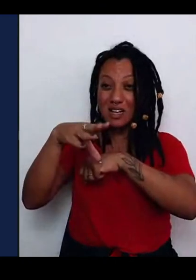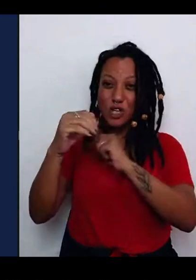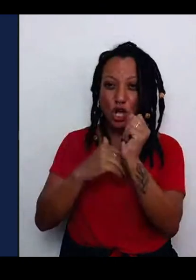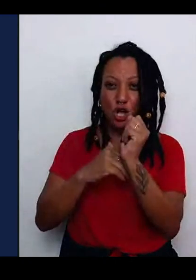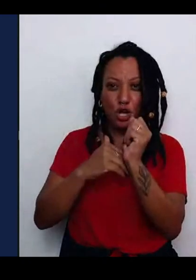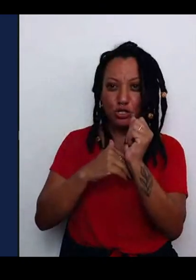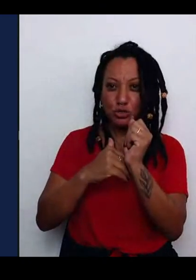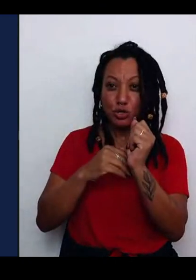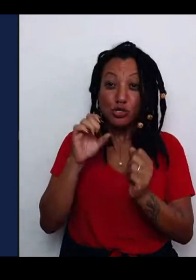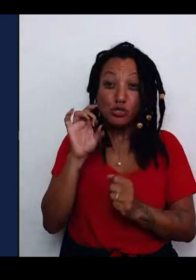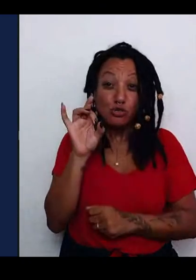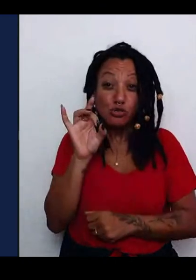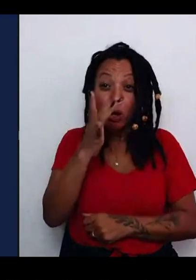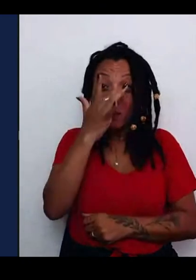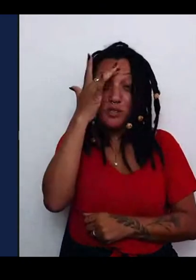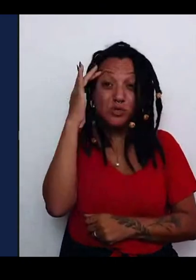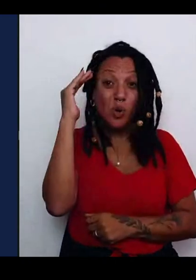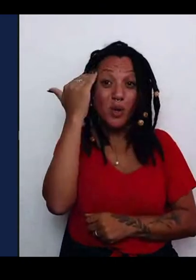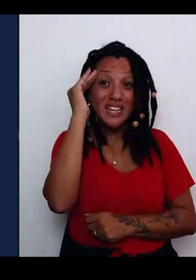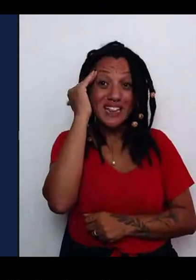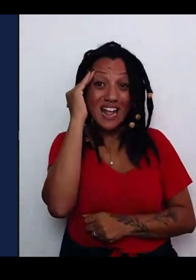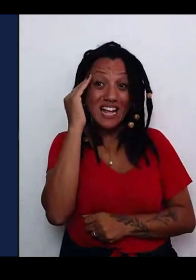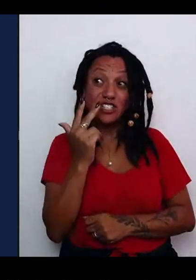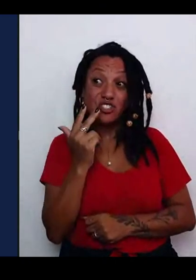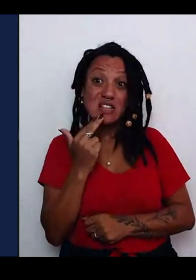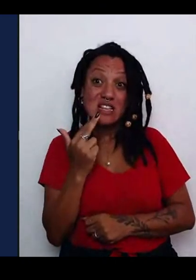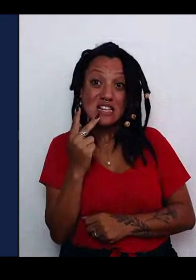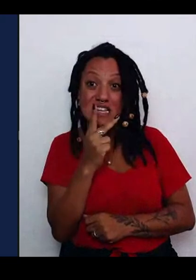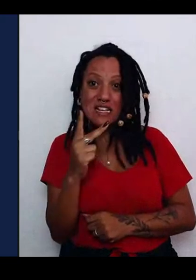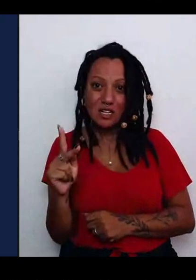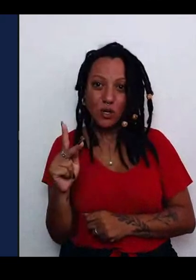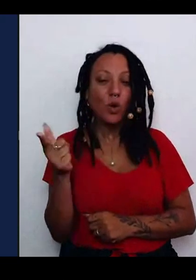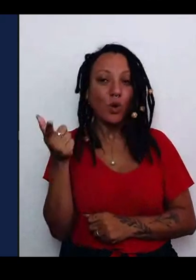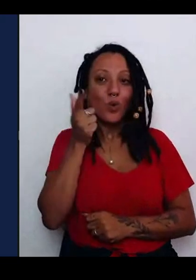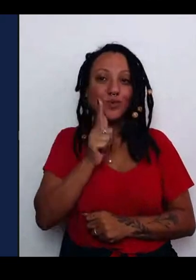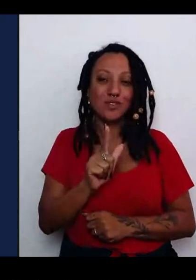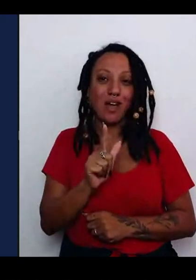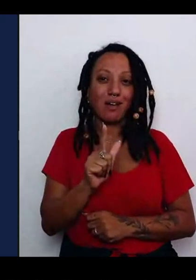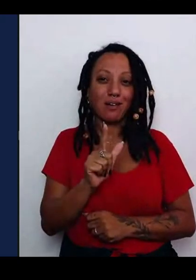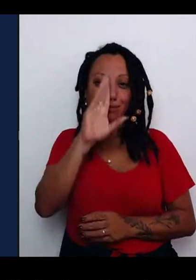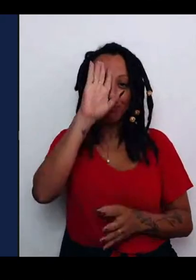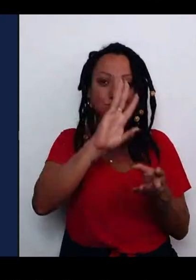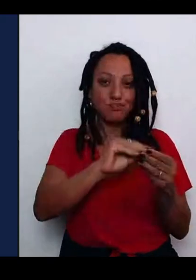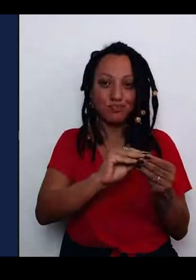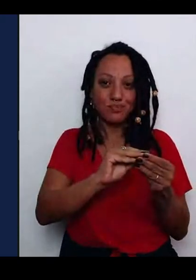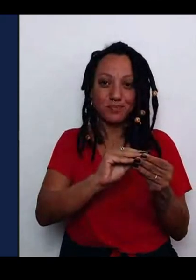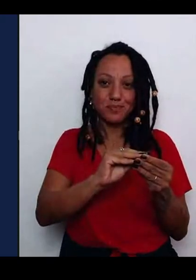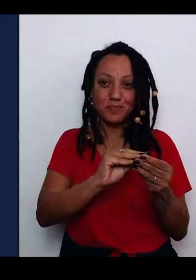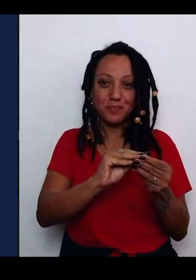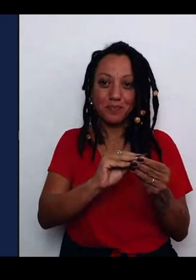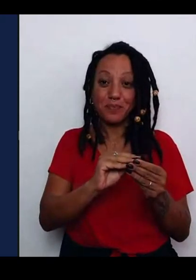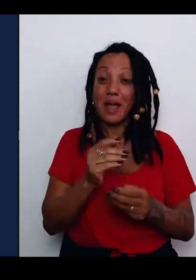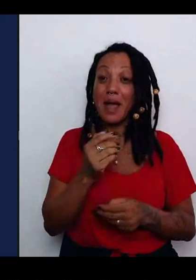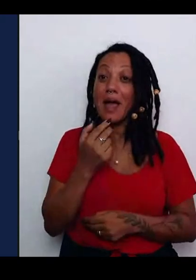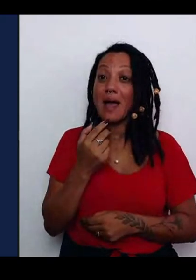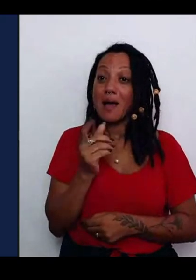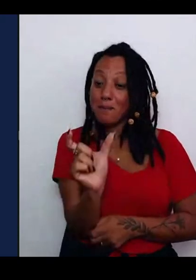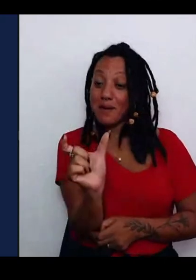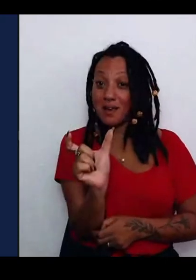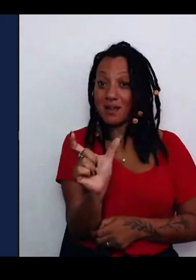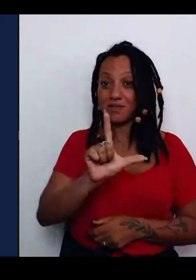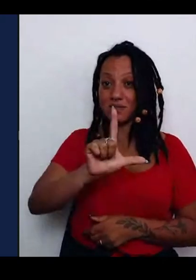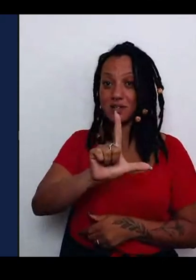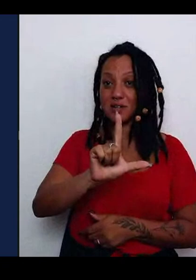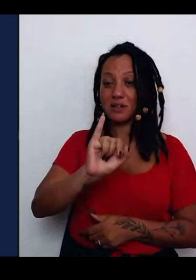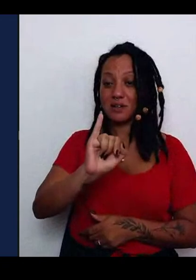gualin is actually it means lingua upside down lingua being language in